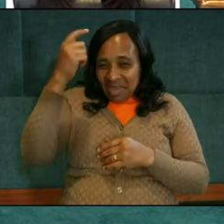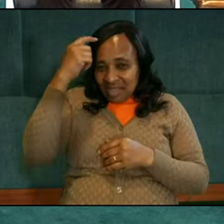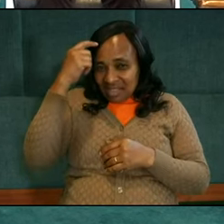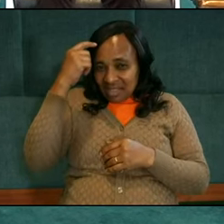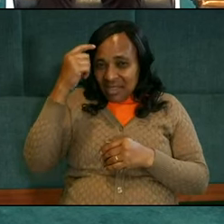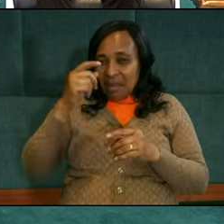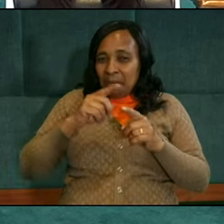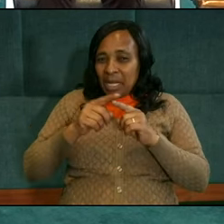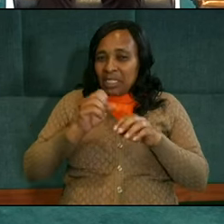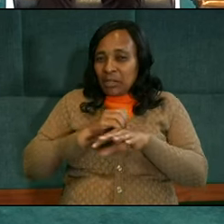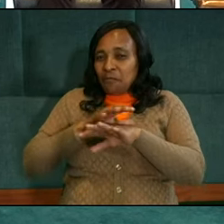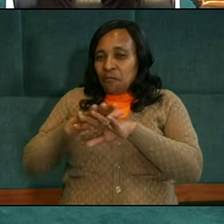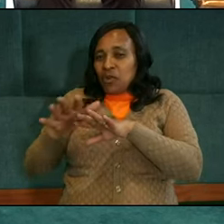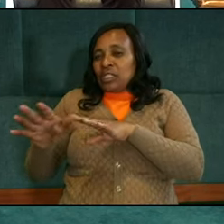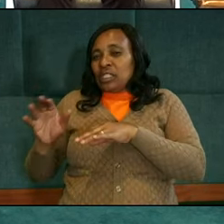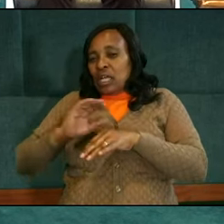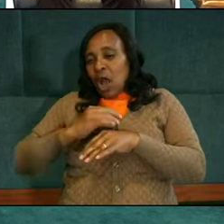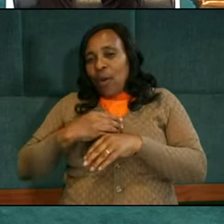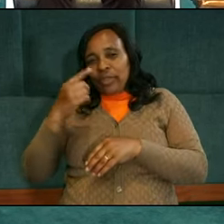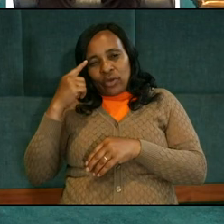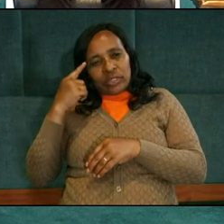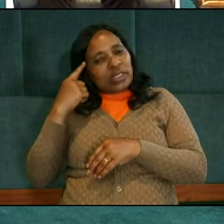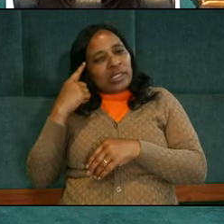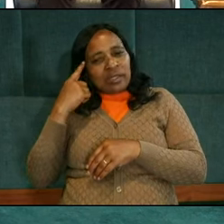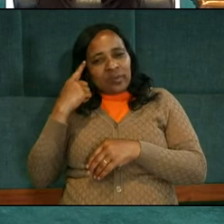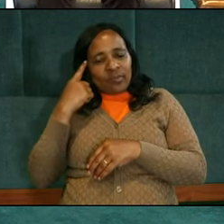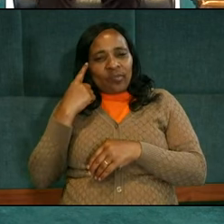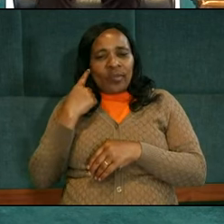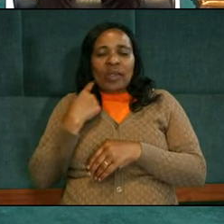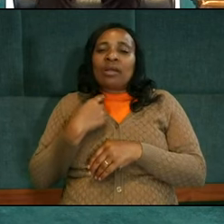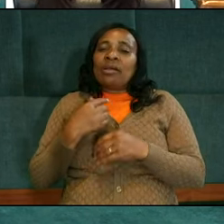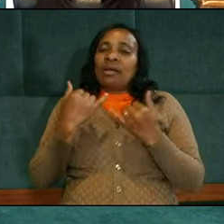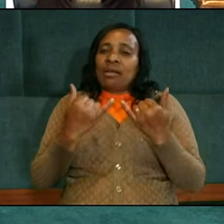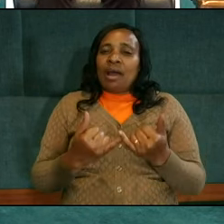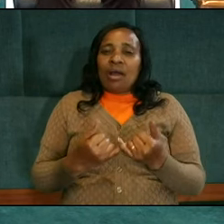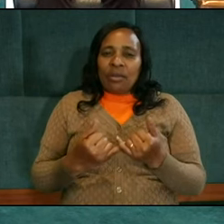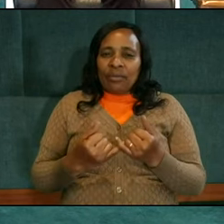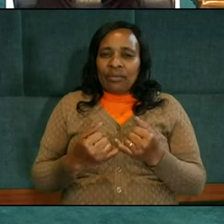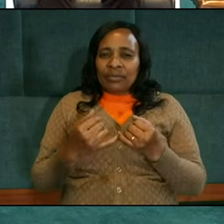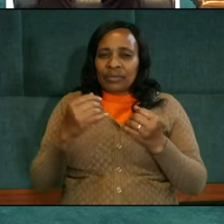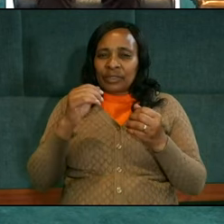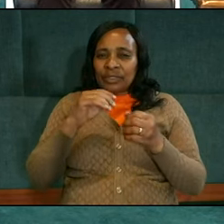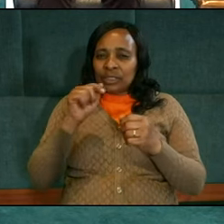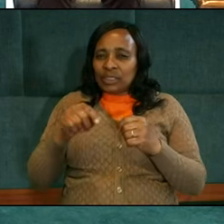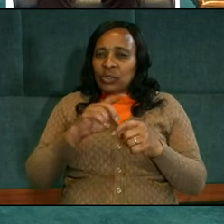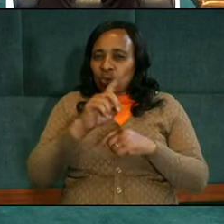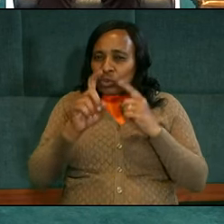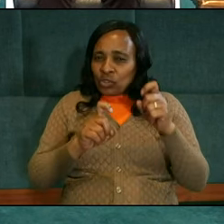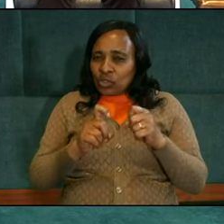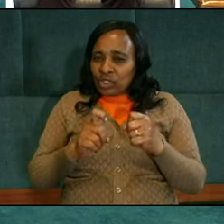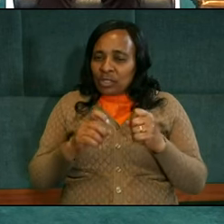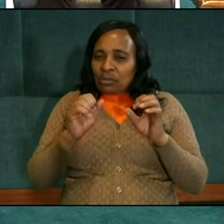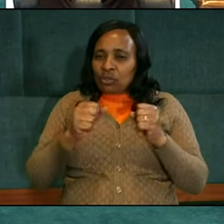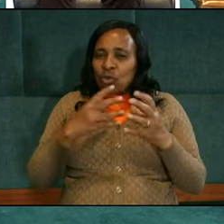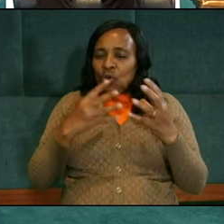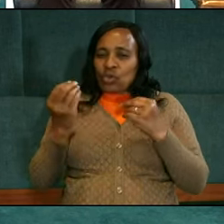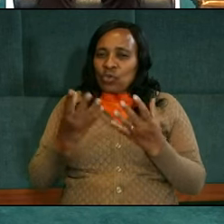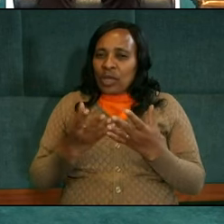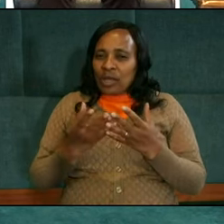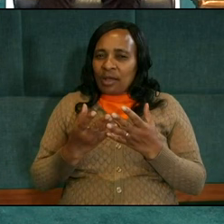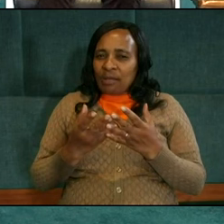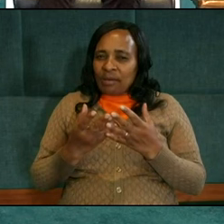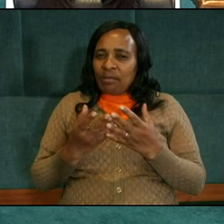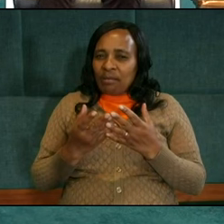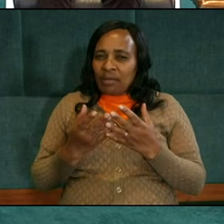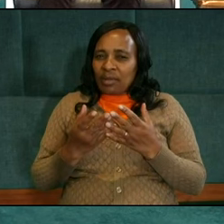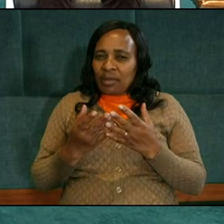but he influences our thoughts. Mm-hmm. In this question, one of the ways Satan gains access to our mind through